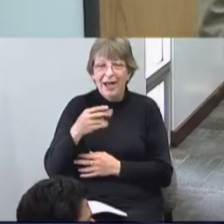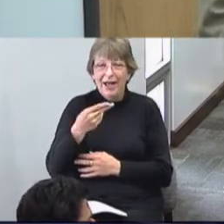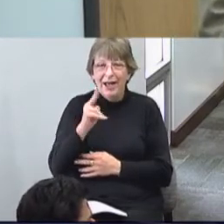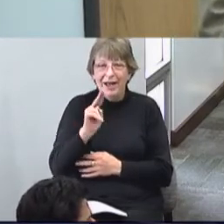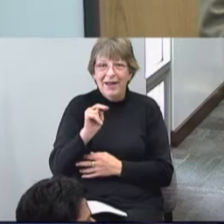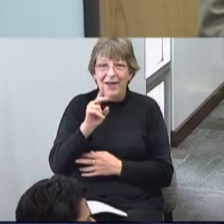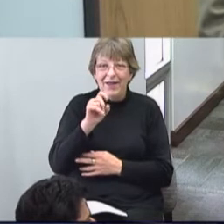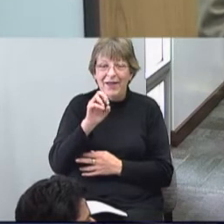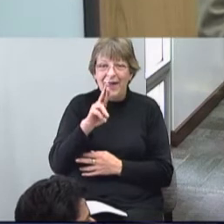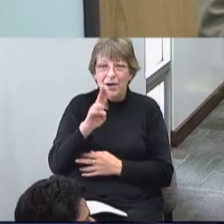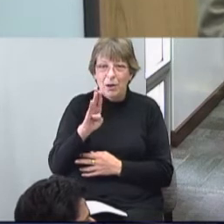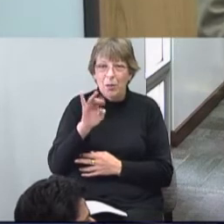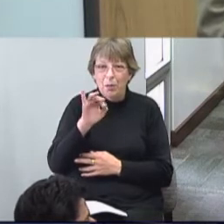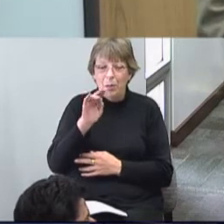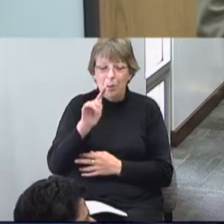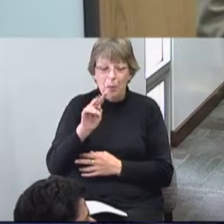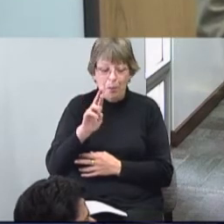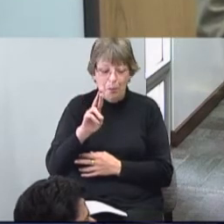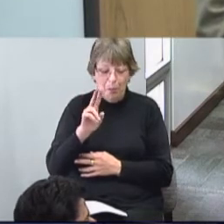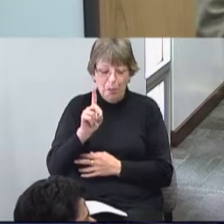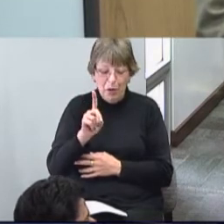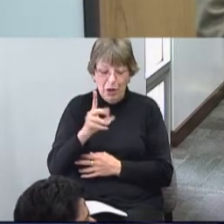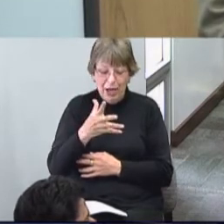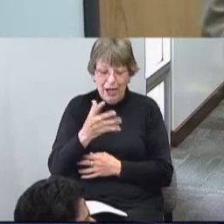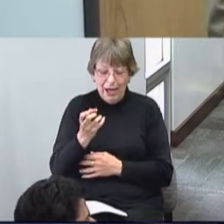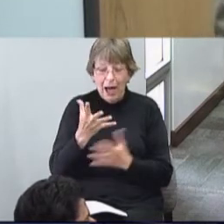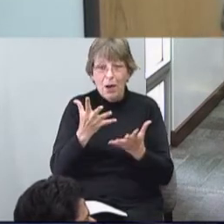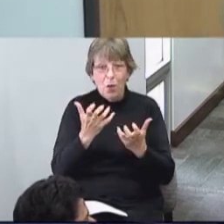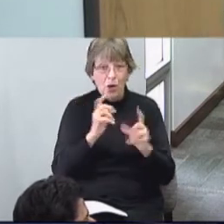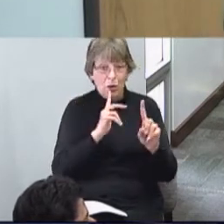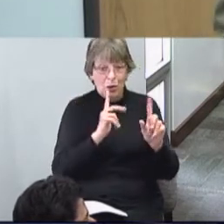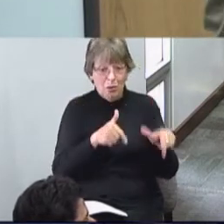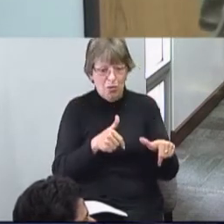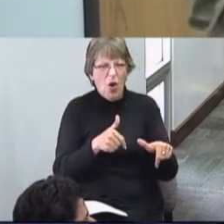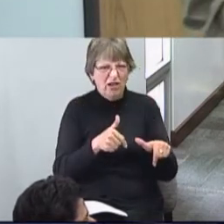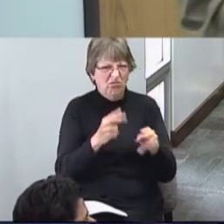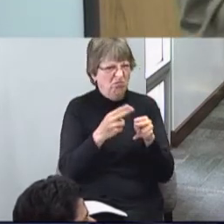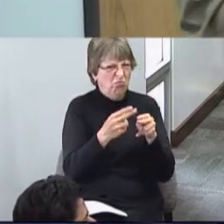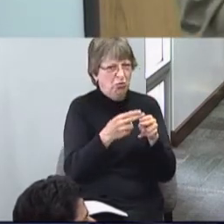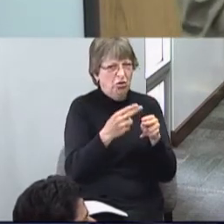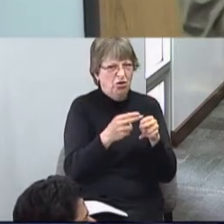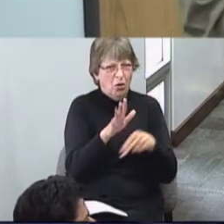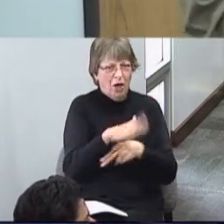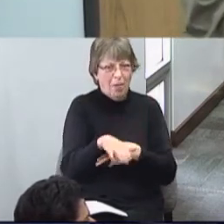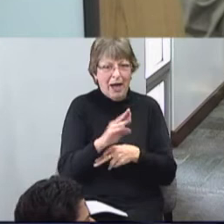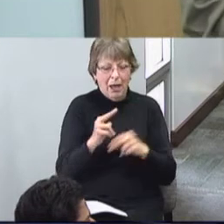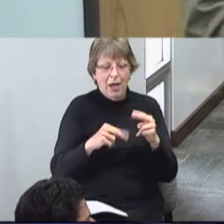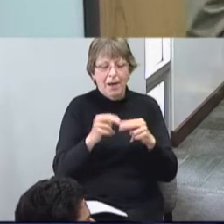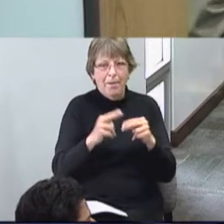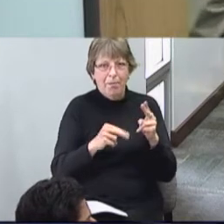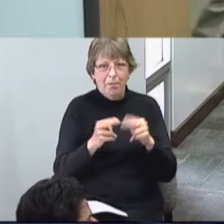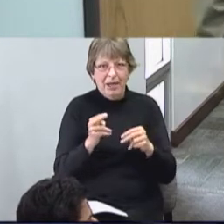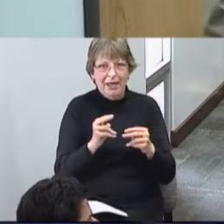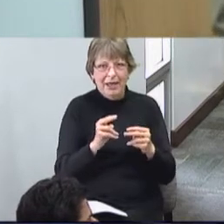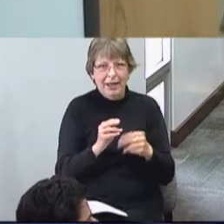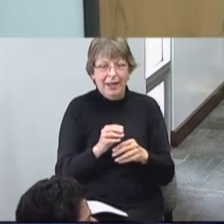this morning of the Sports Arena Building Committee. The Building Committee met